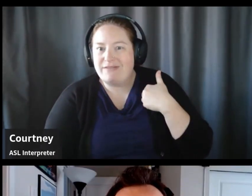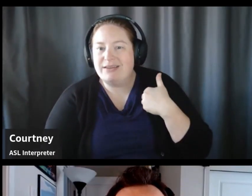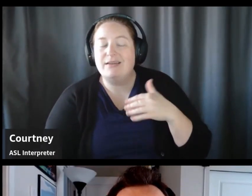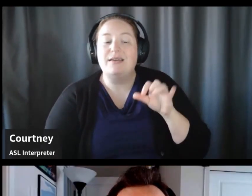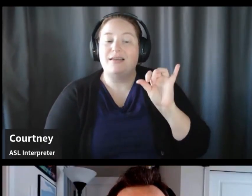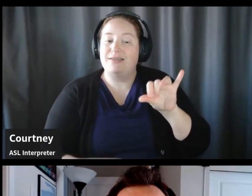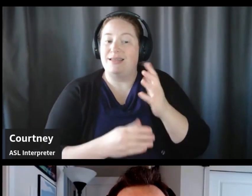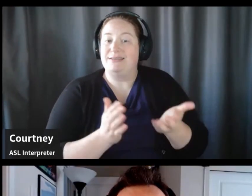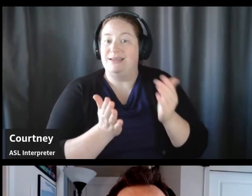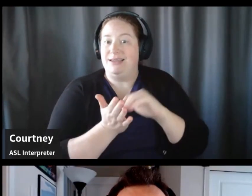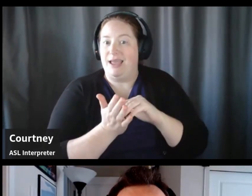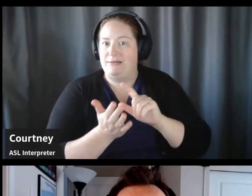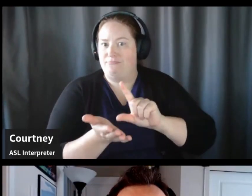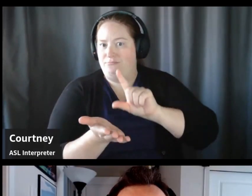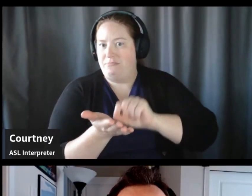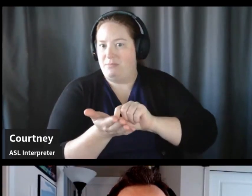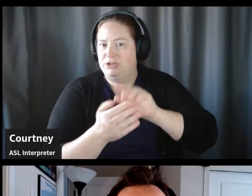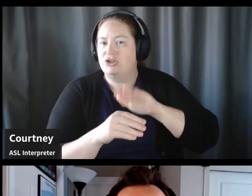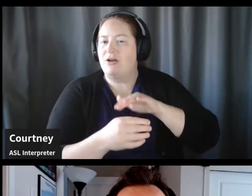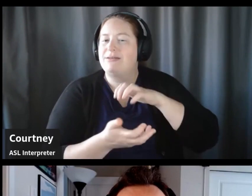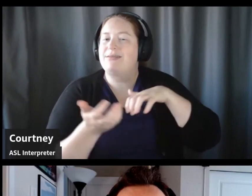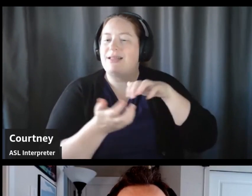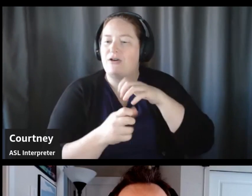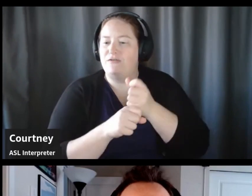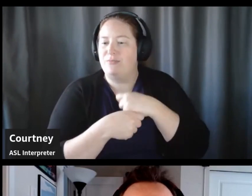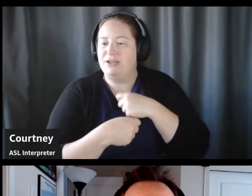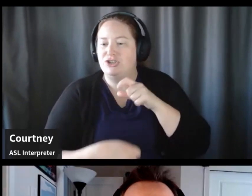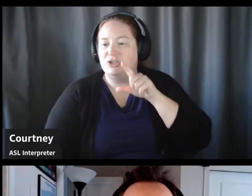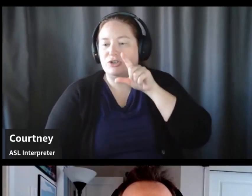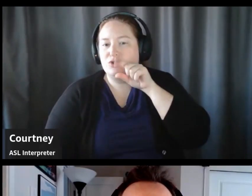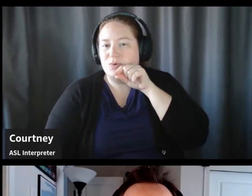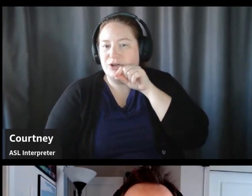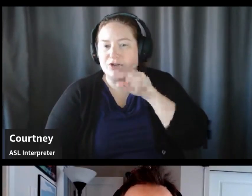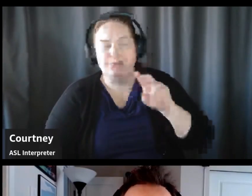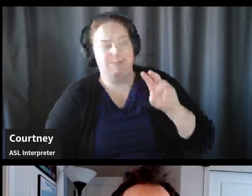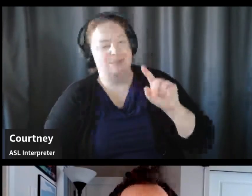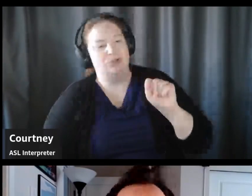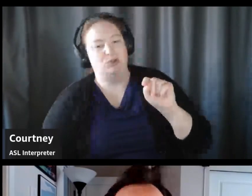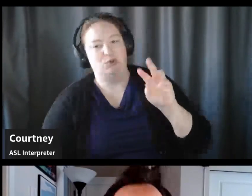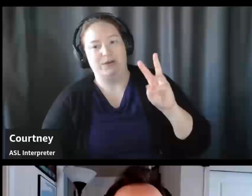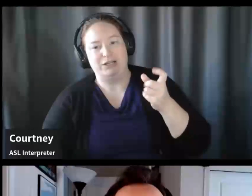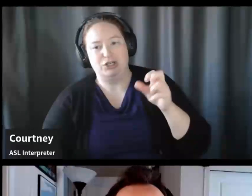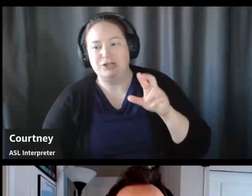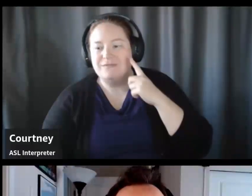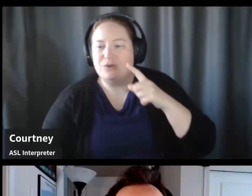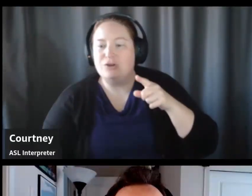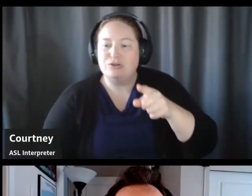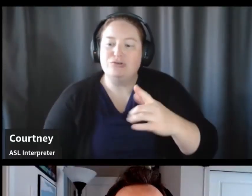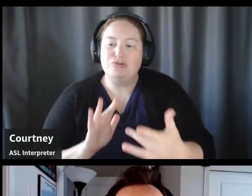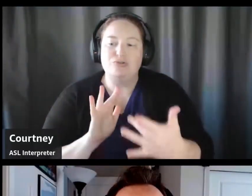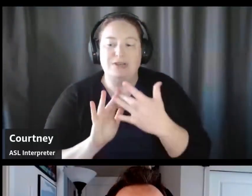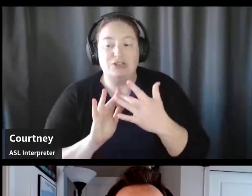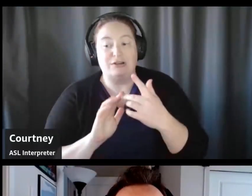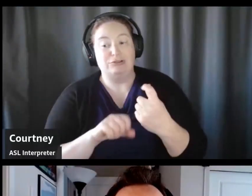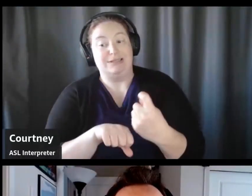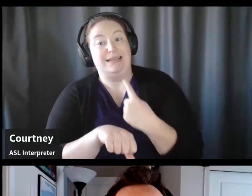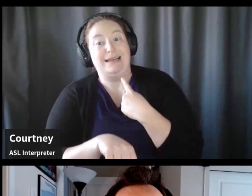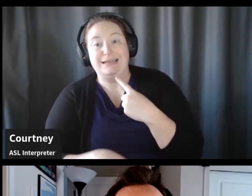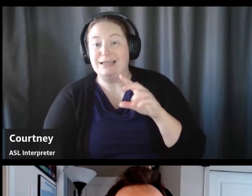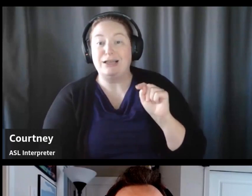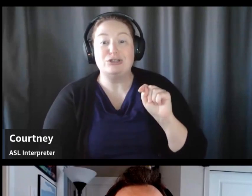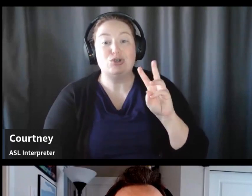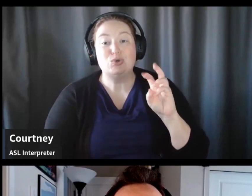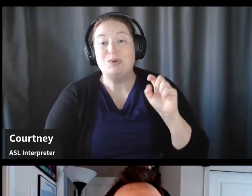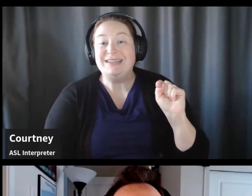again published on the CloudFormation Twitter, and it's a good way for us, for anybody to reach out to us. Just send us a tweet, and we are definitely looking at